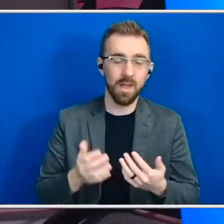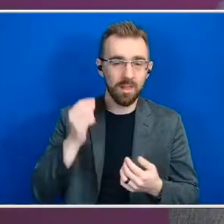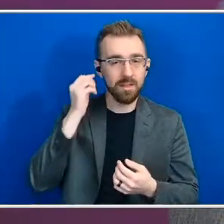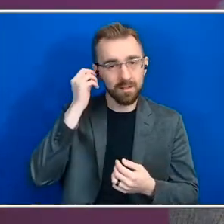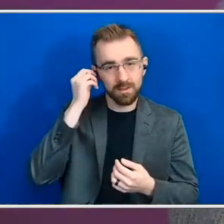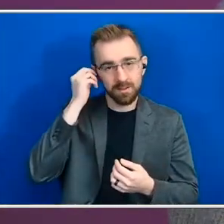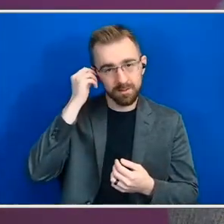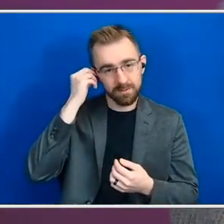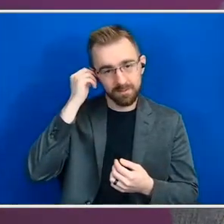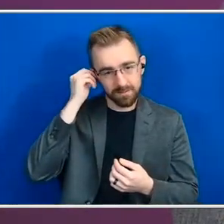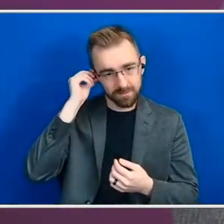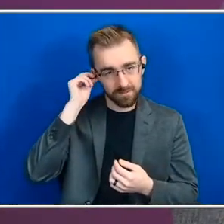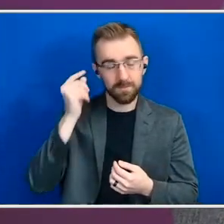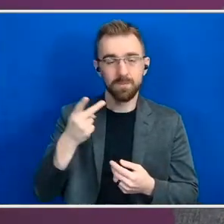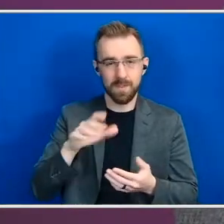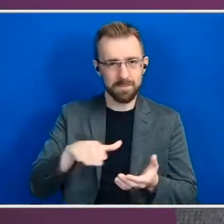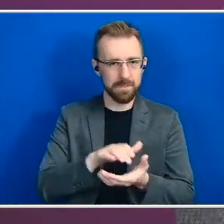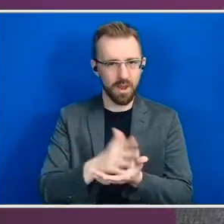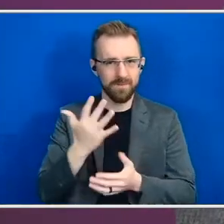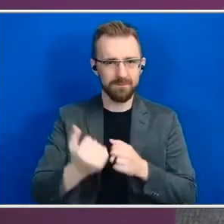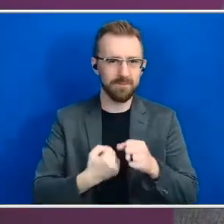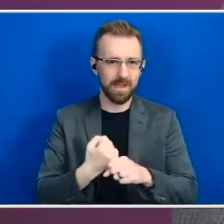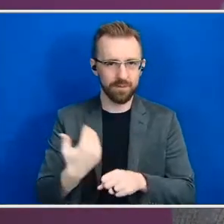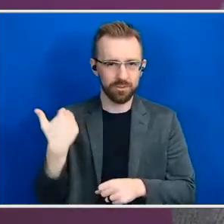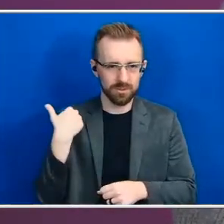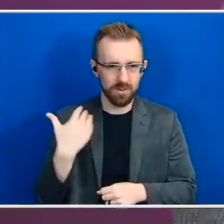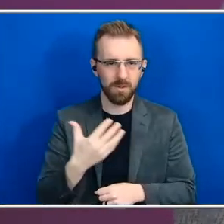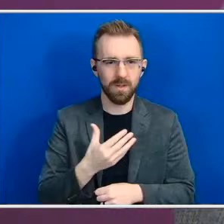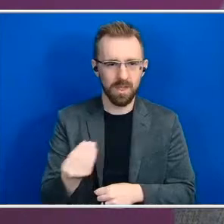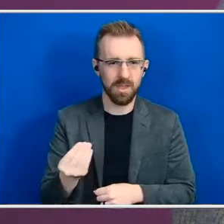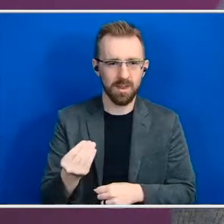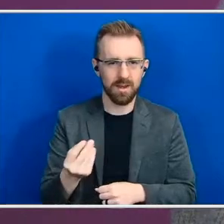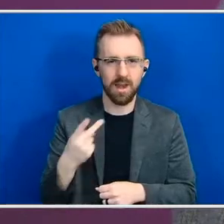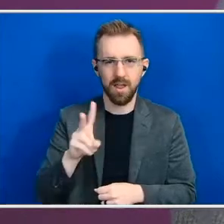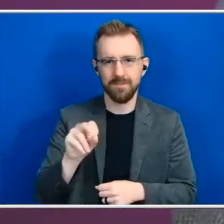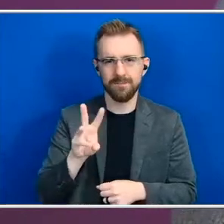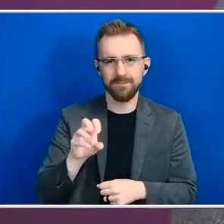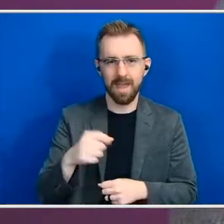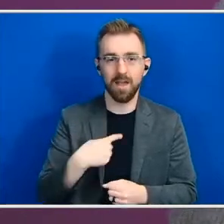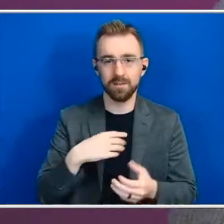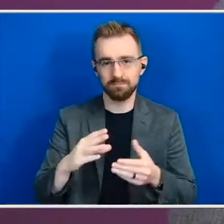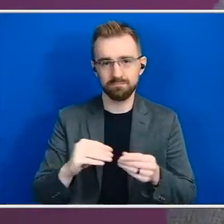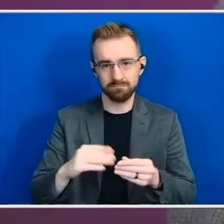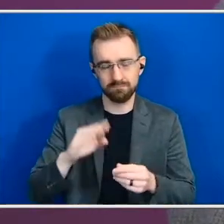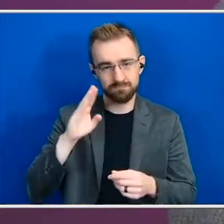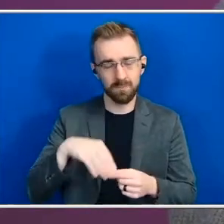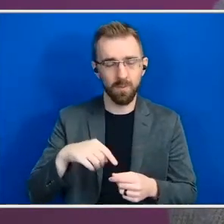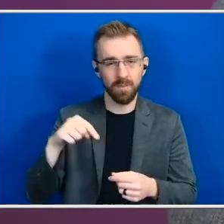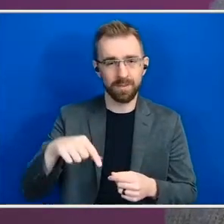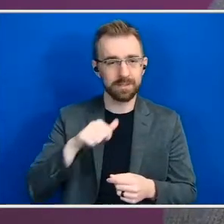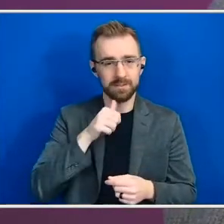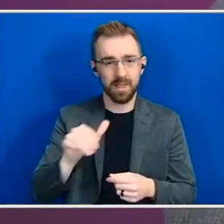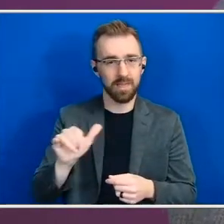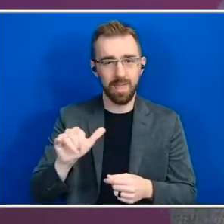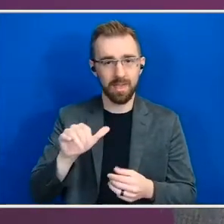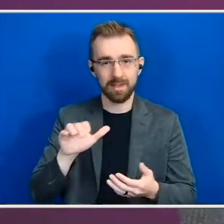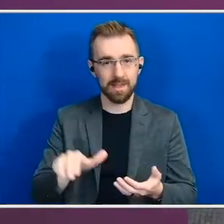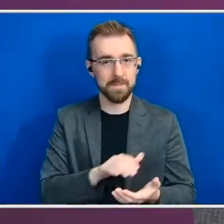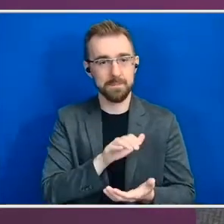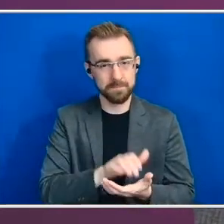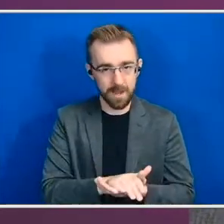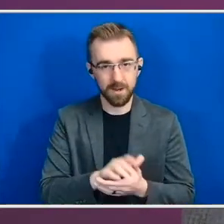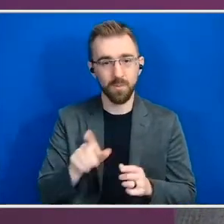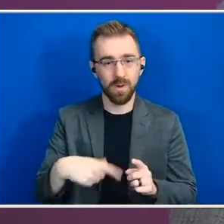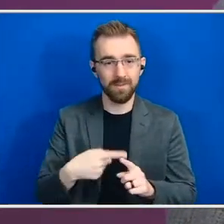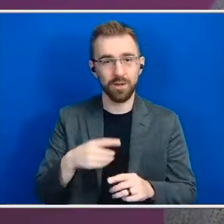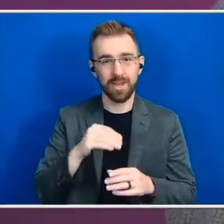5 years ago, and in our vows, I said, you know, this is not like getting married when you're in your